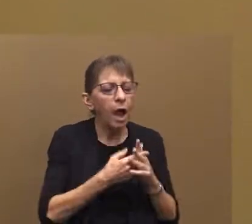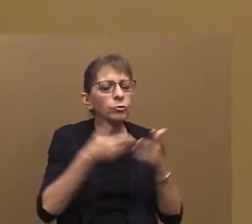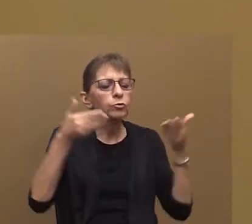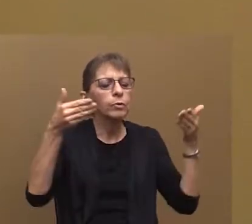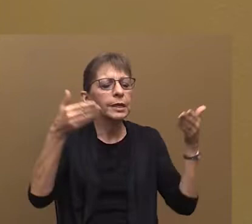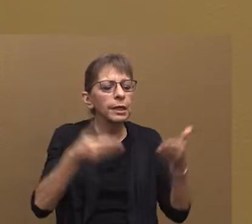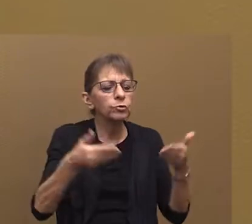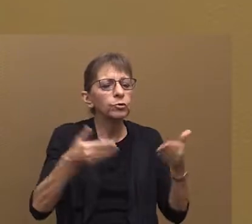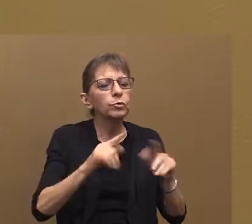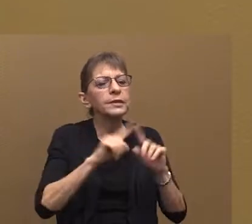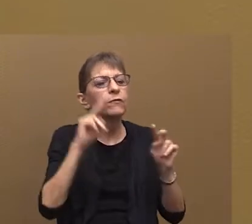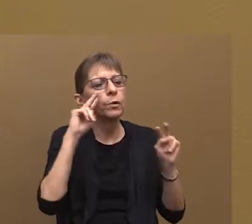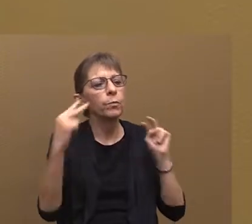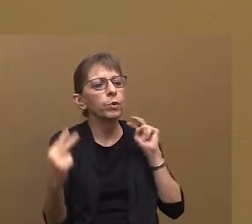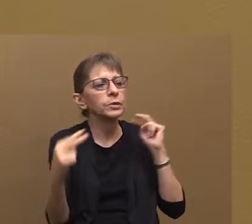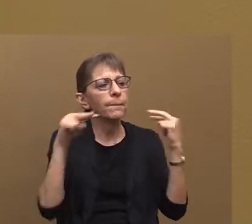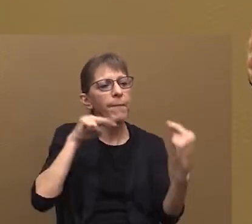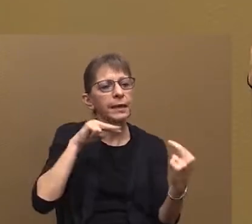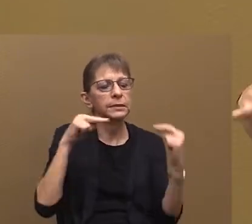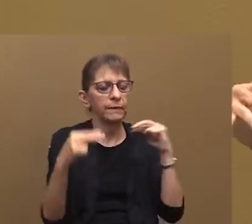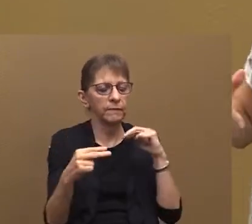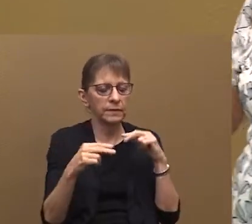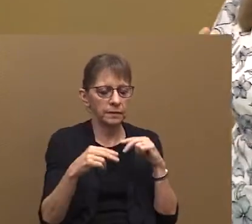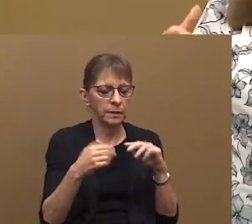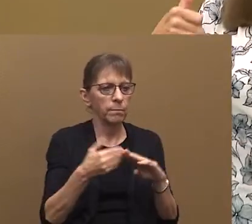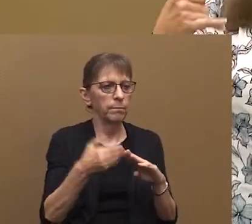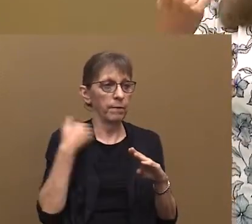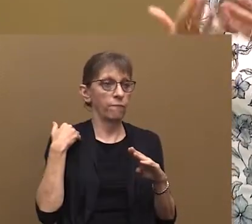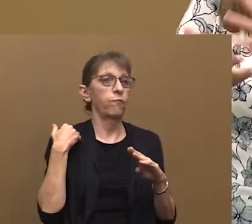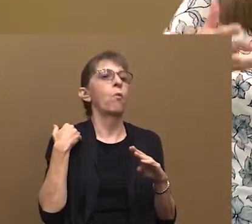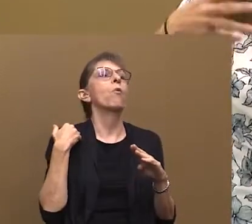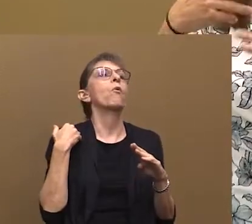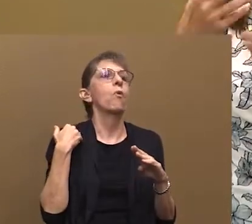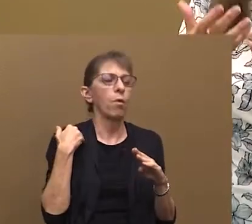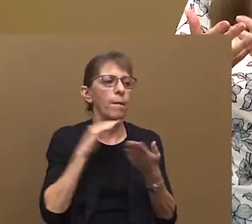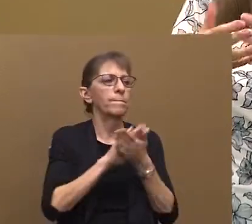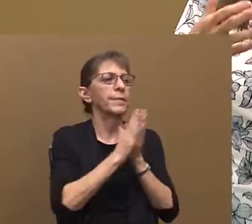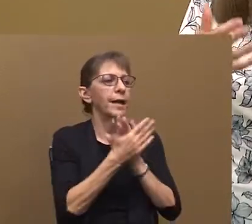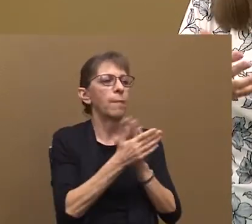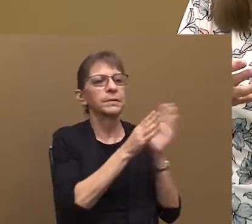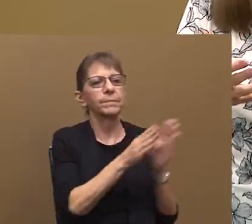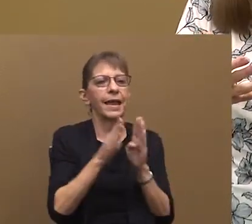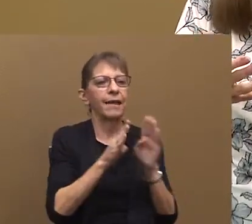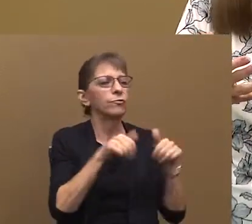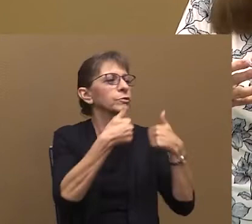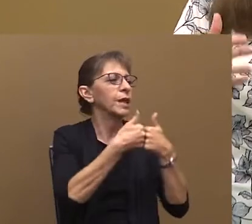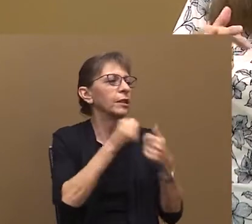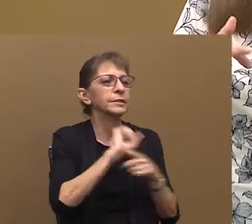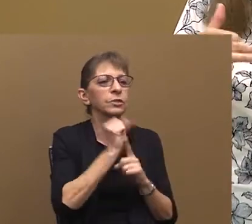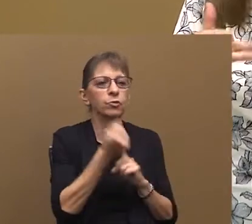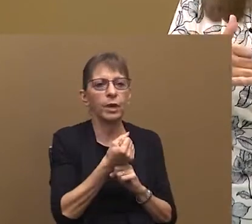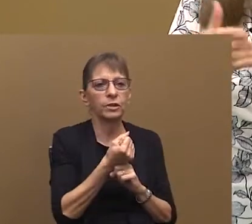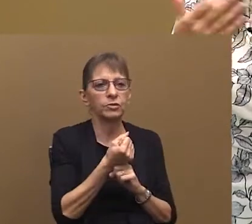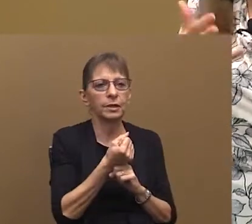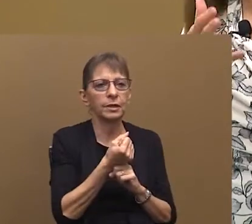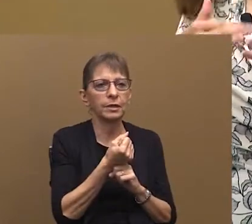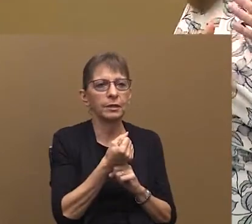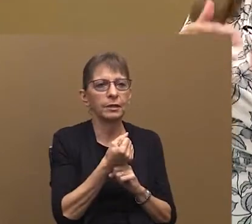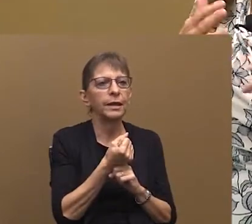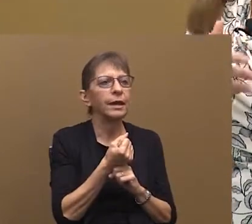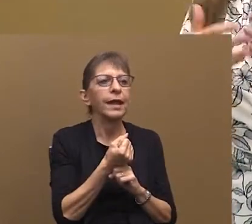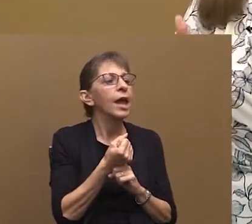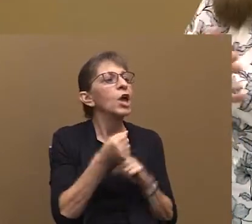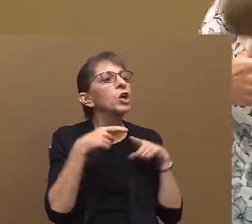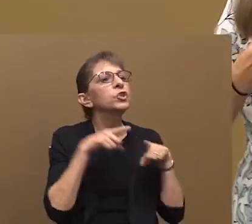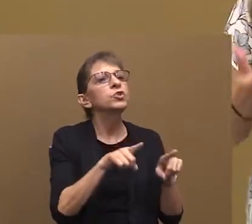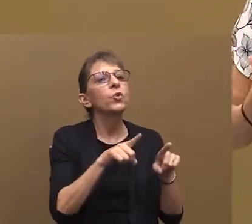to introduce different perspectives before it's a behavior challenge situation where that's not really a